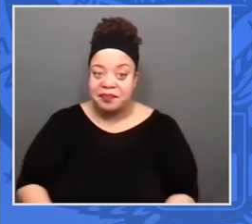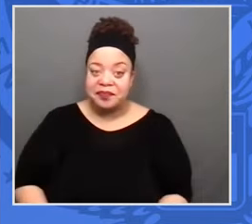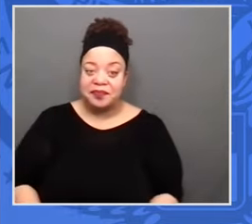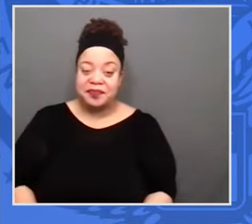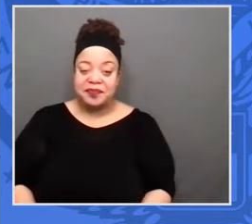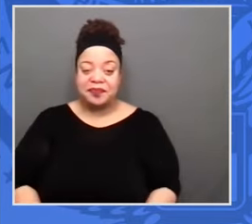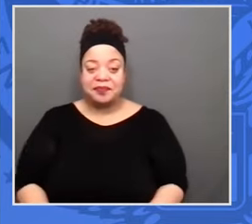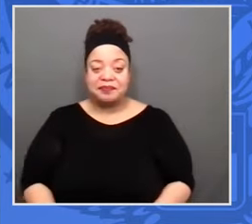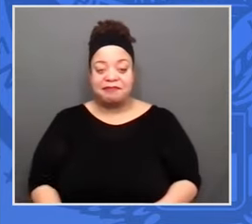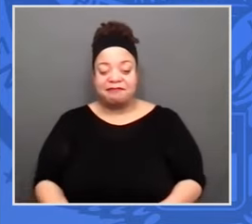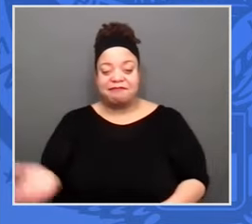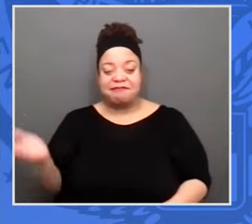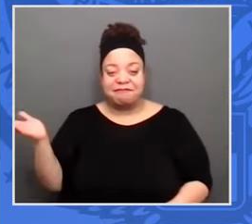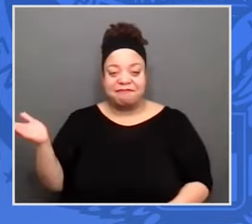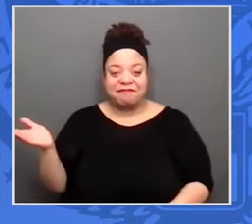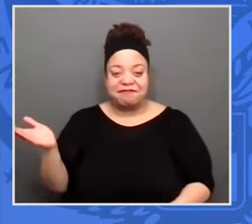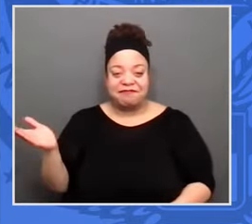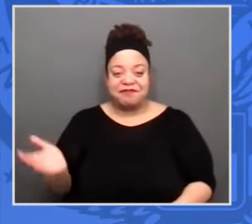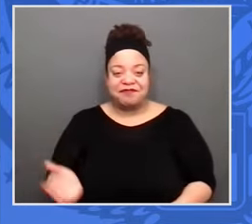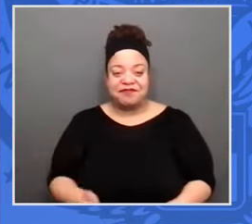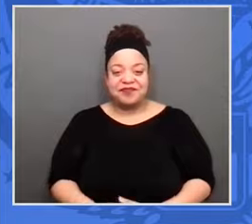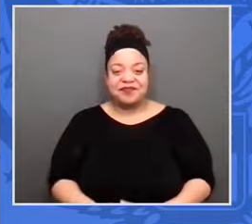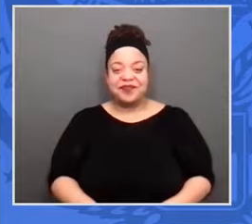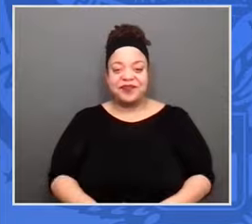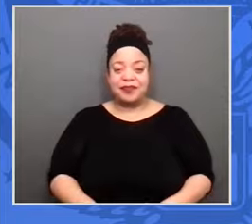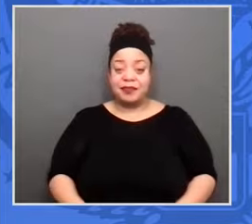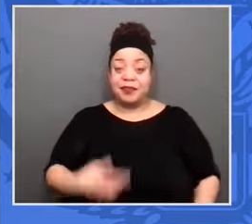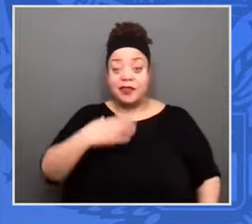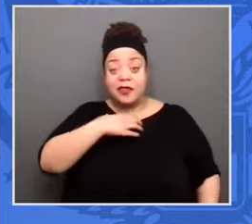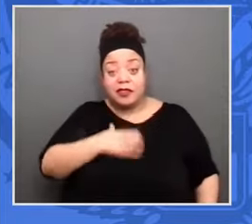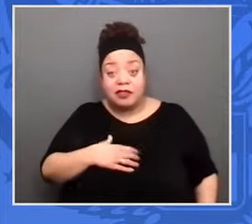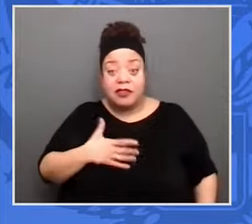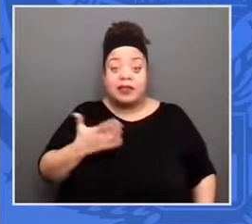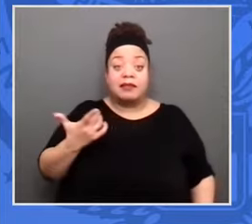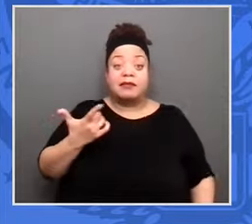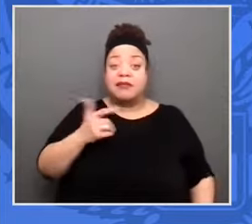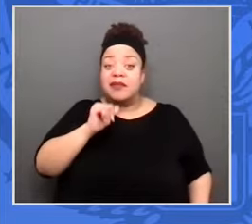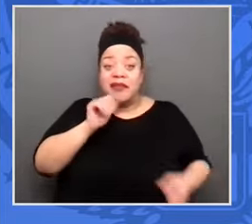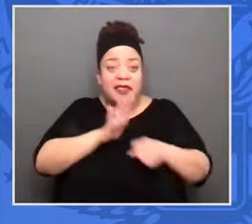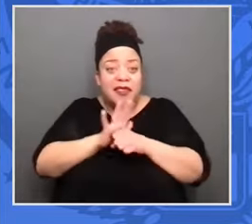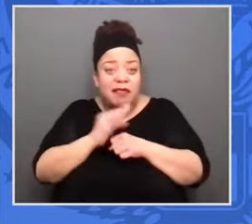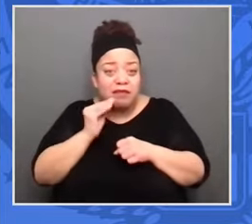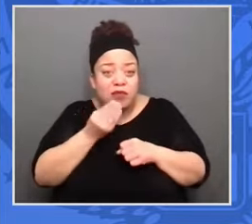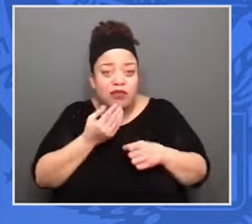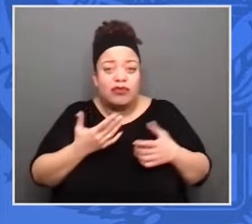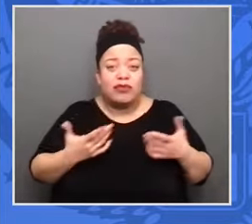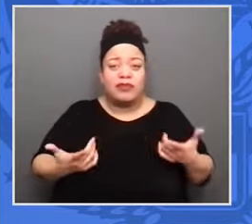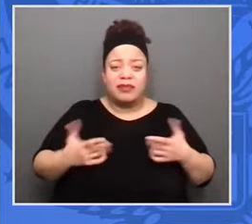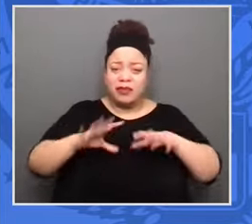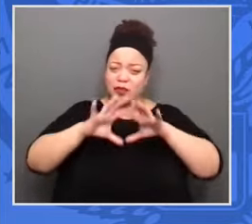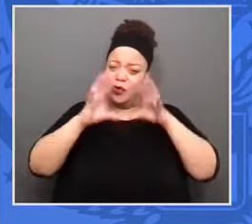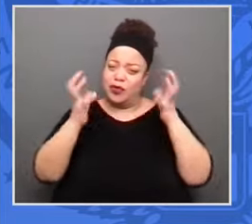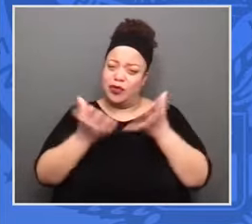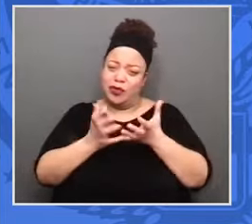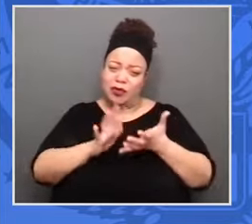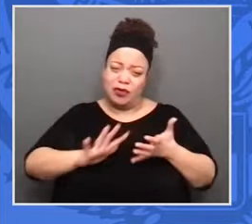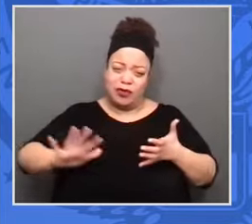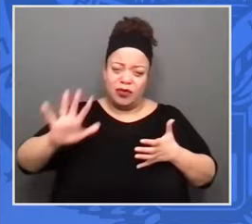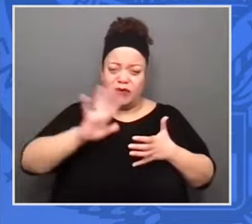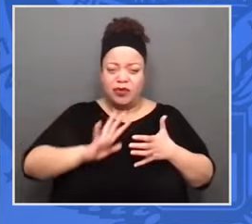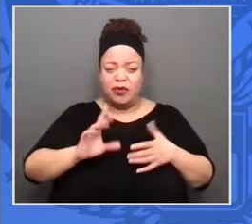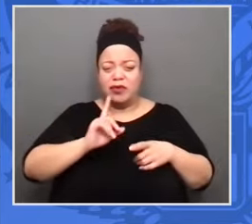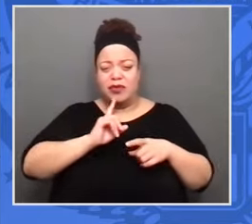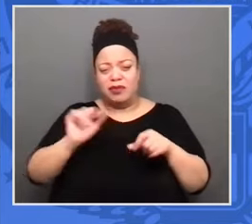Ending hunger and malnutrition at home and around the world is consequential. If we do nothing today,